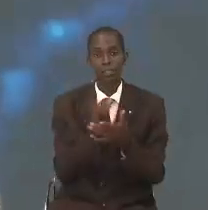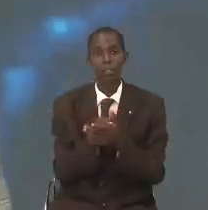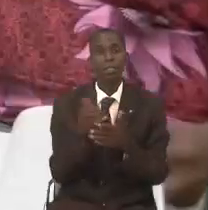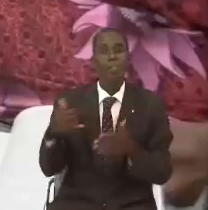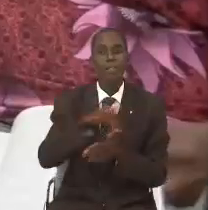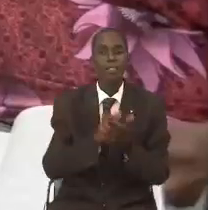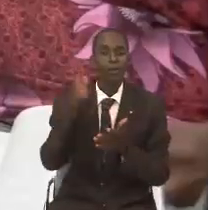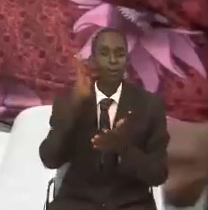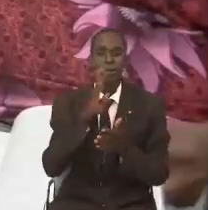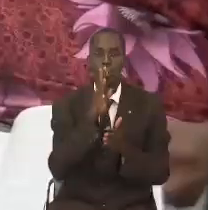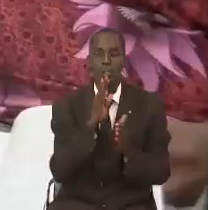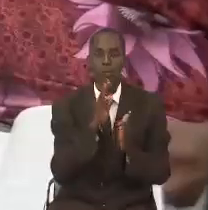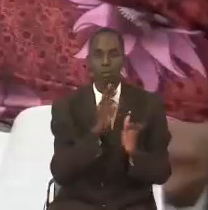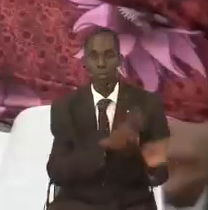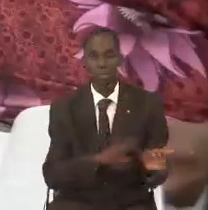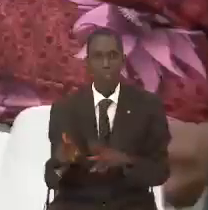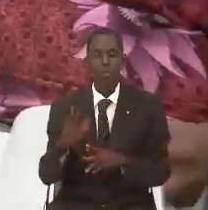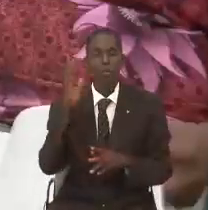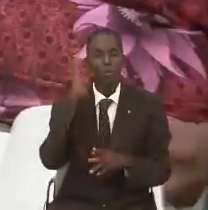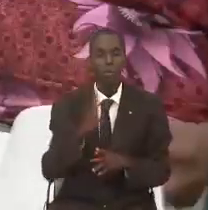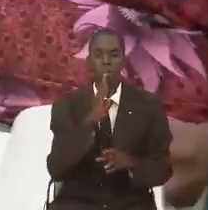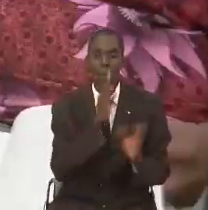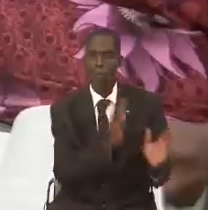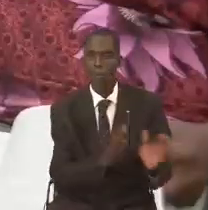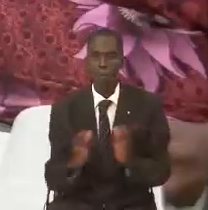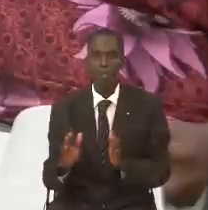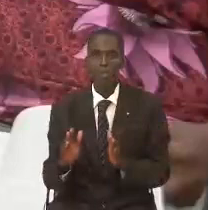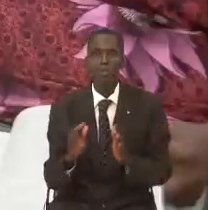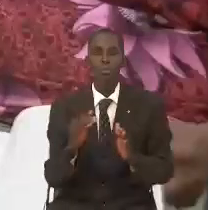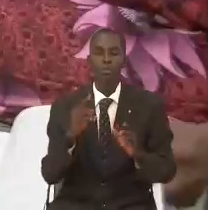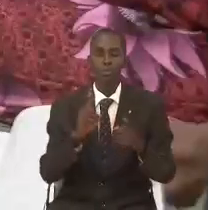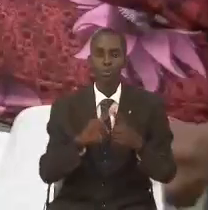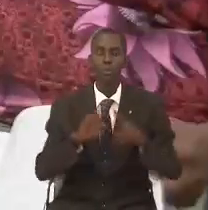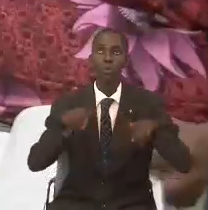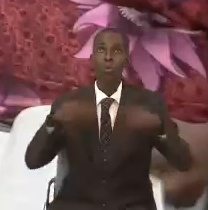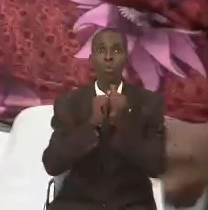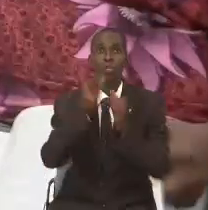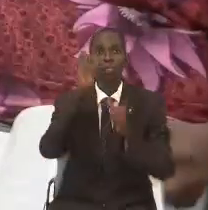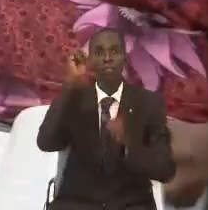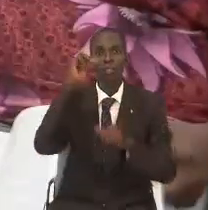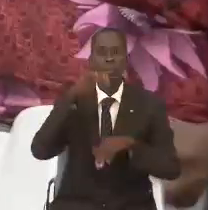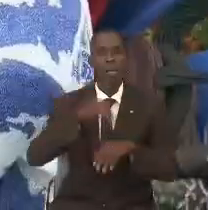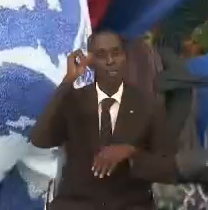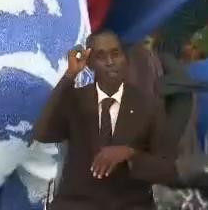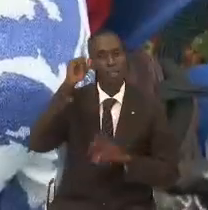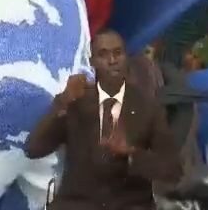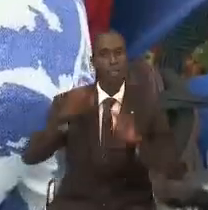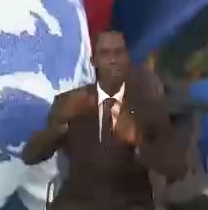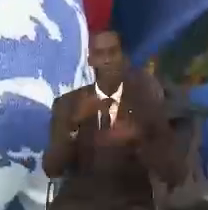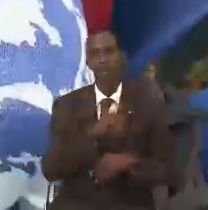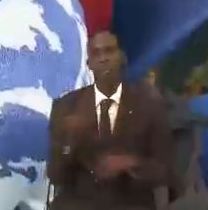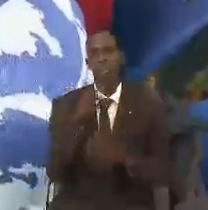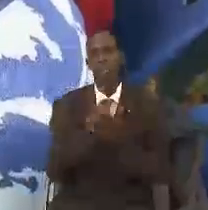prepared, eligible to go with him at his second coming, he said they must watch.